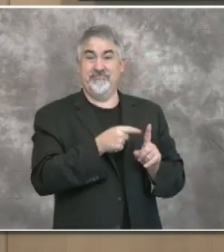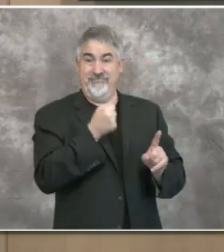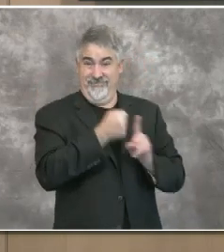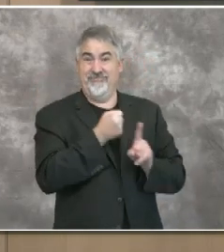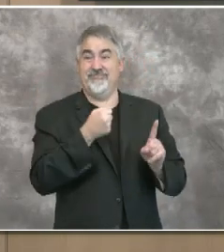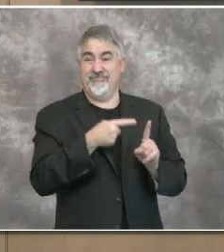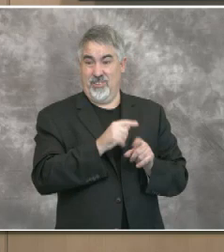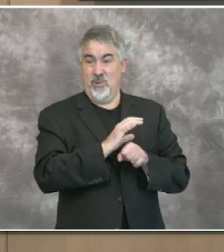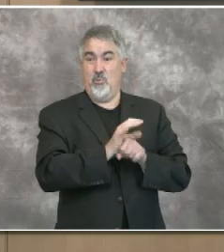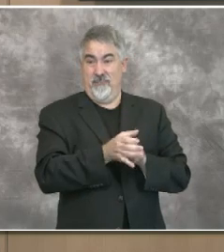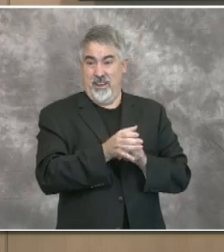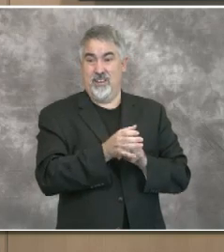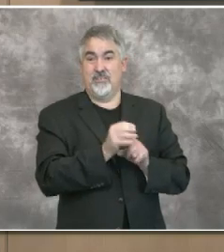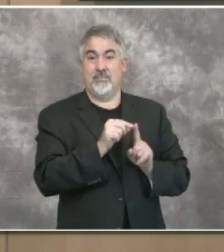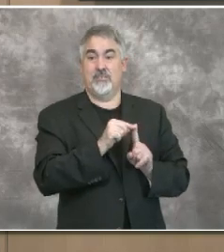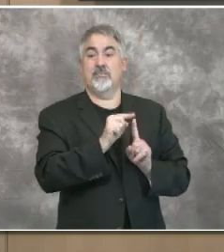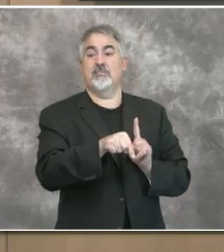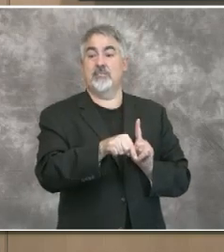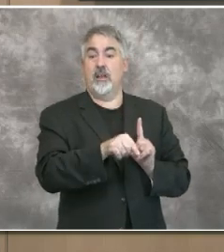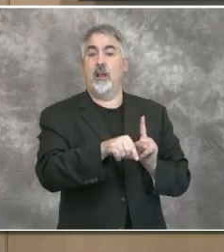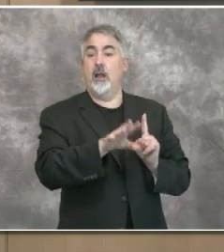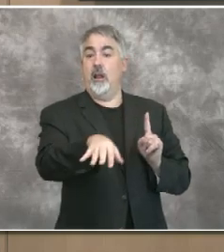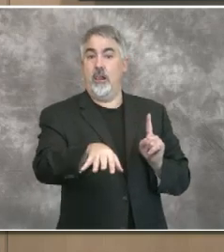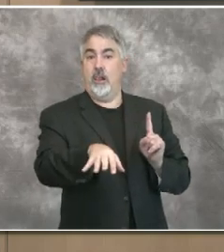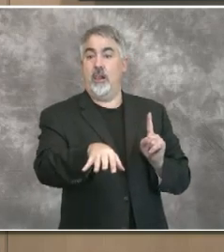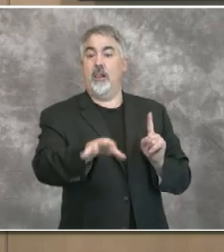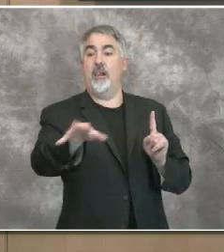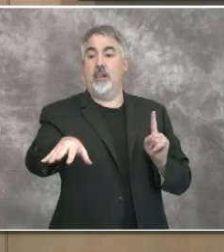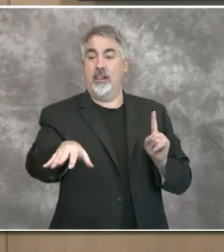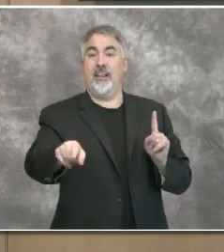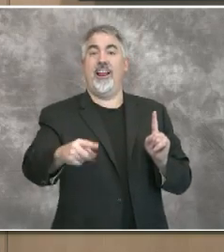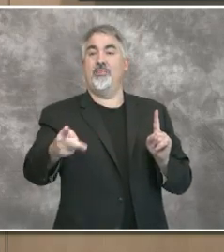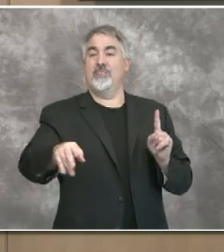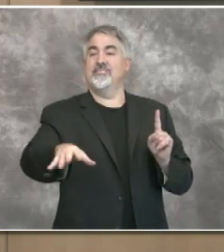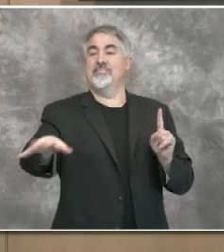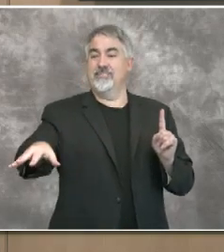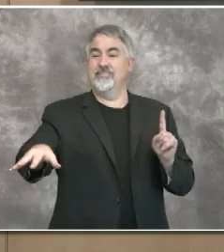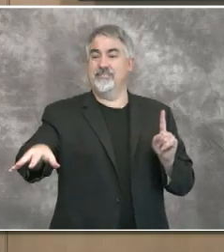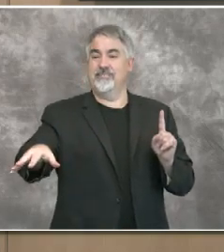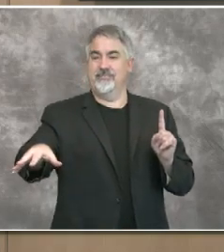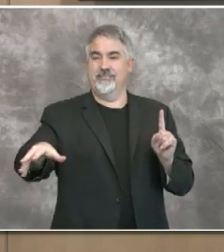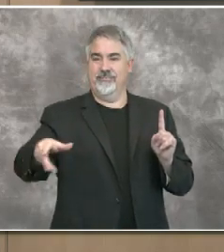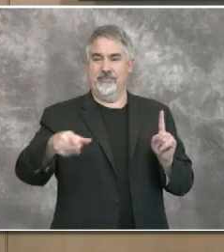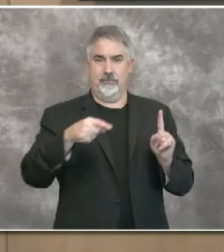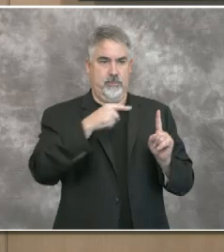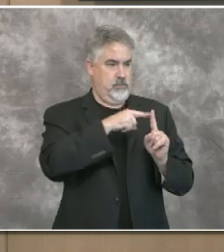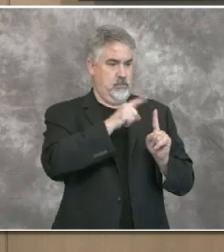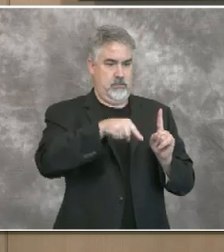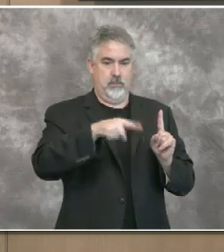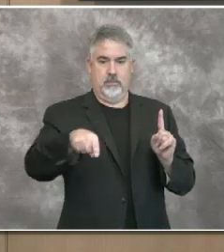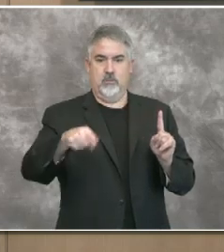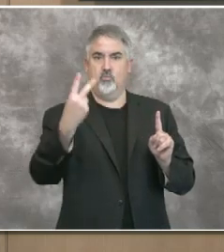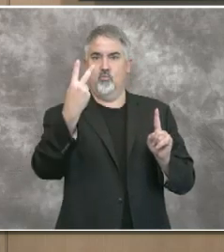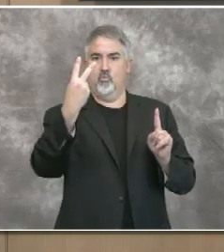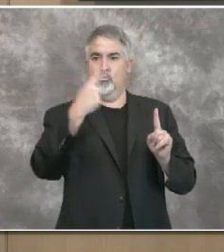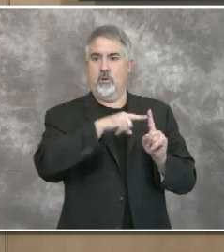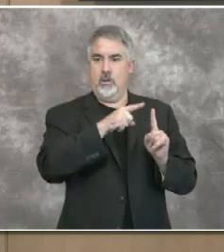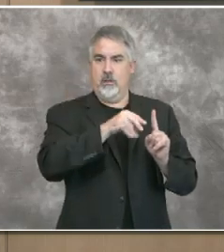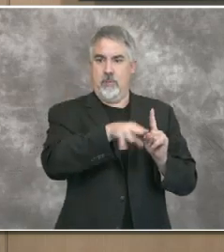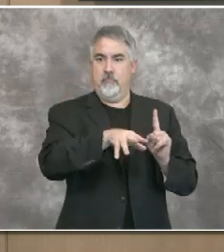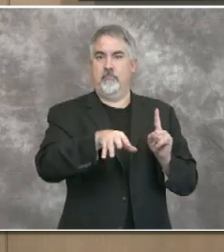to another, who's then linked to another, that would be two links. So I don't know that we have